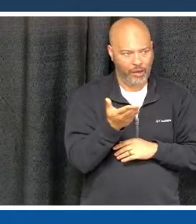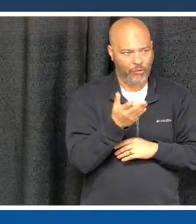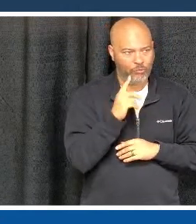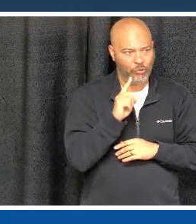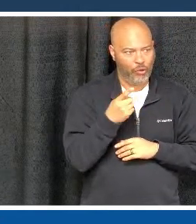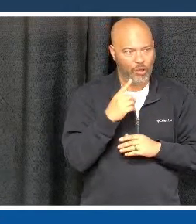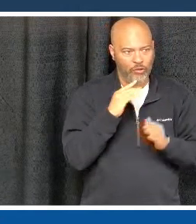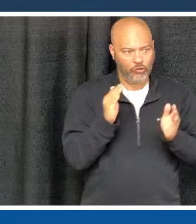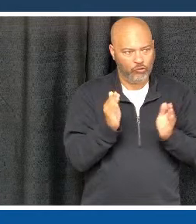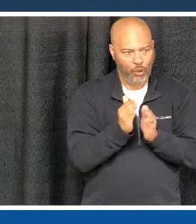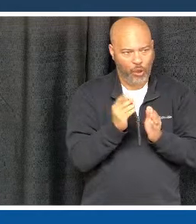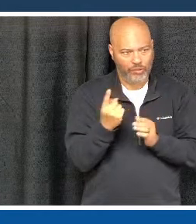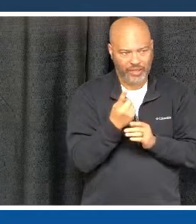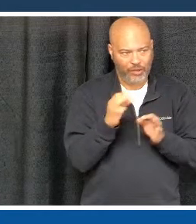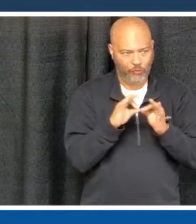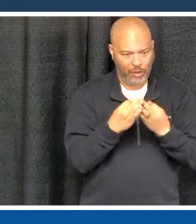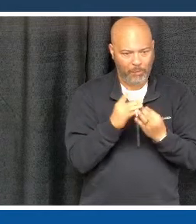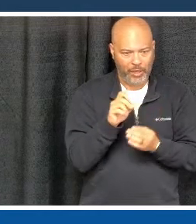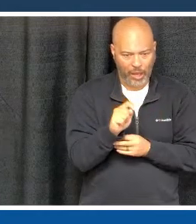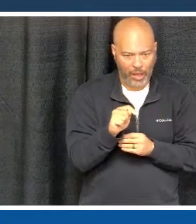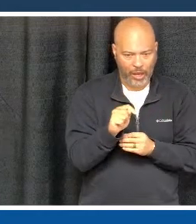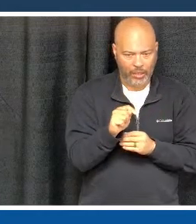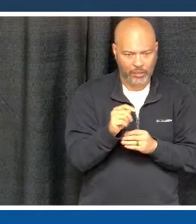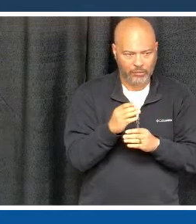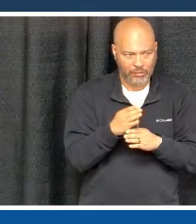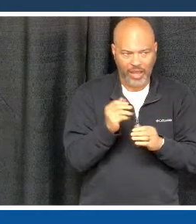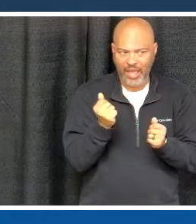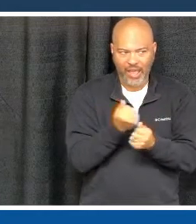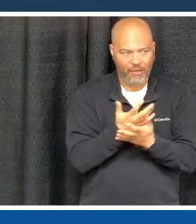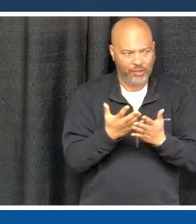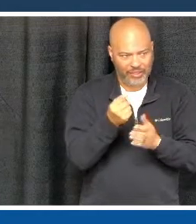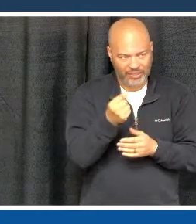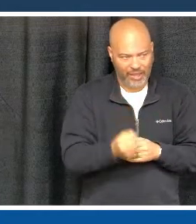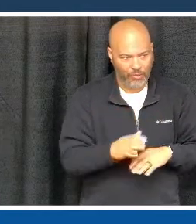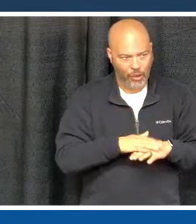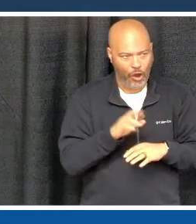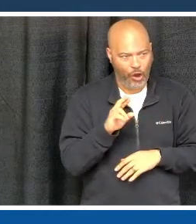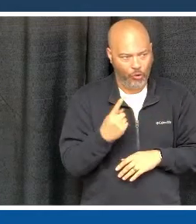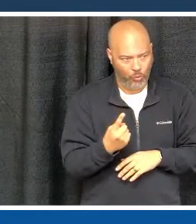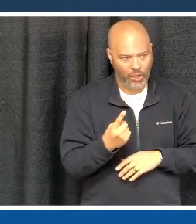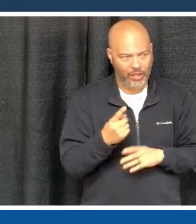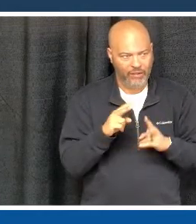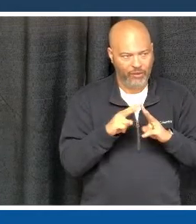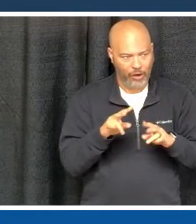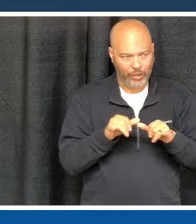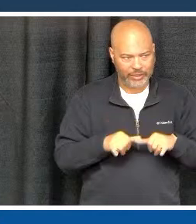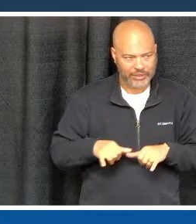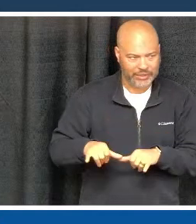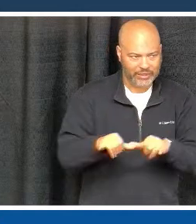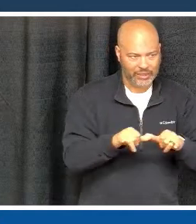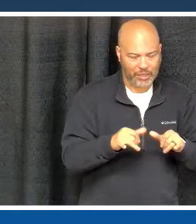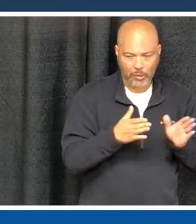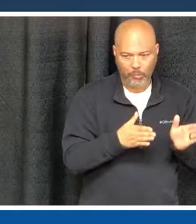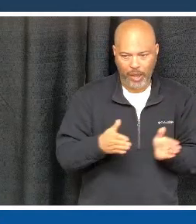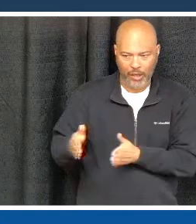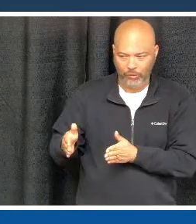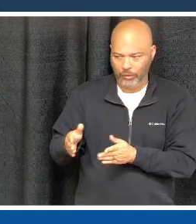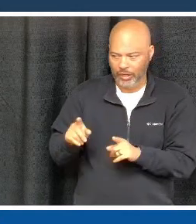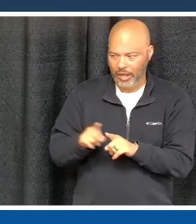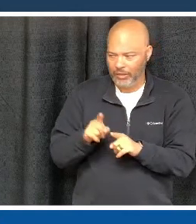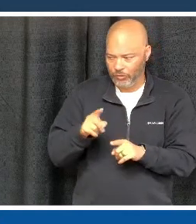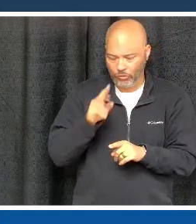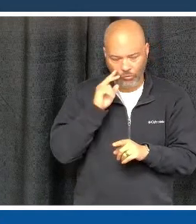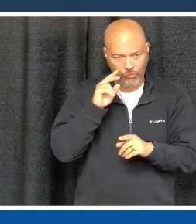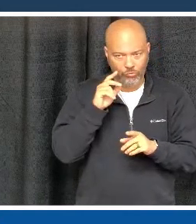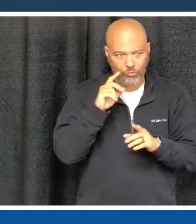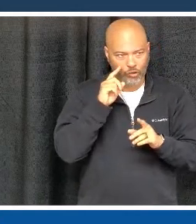time a small single-family lot subdivision. Everything to the south is R1 and is a very consistent pattern as you go down